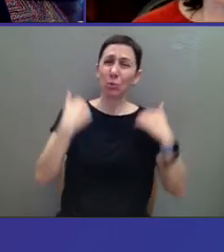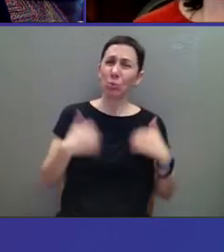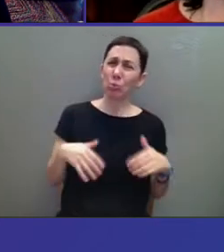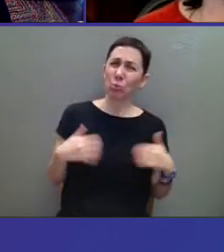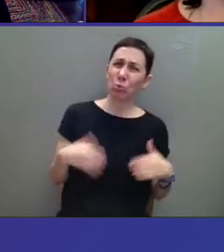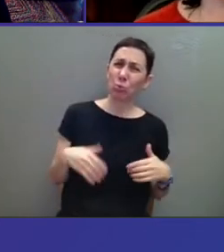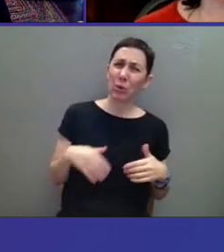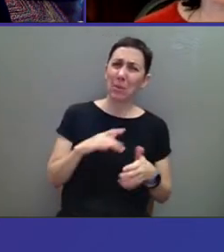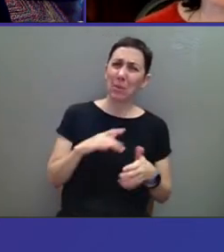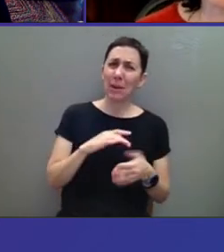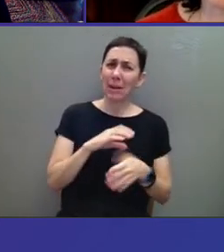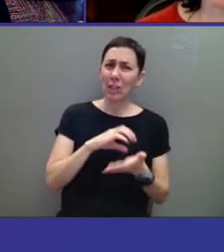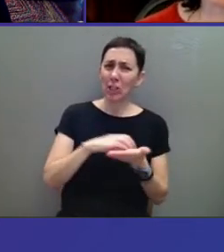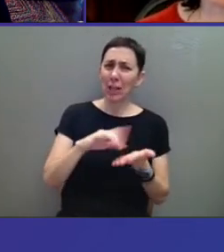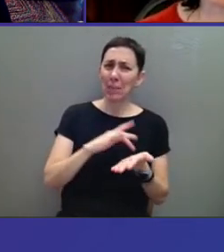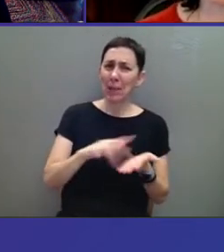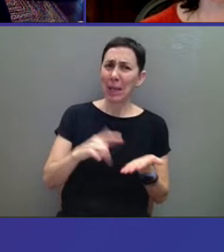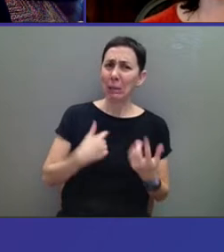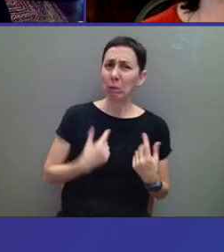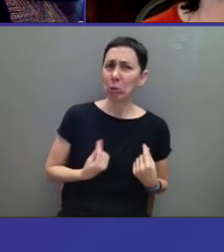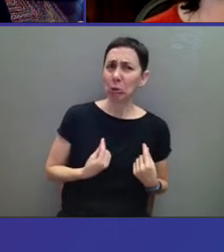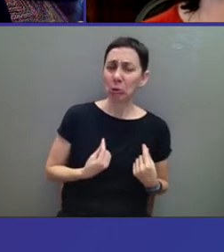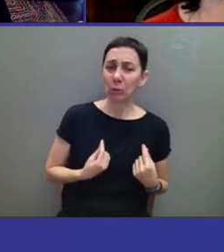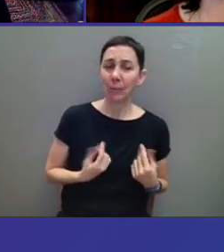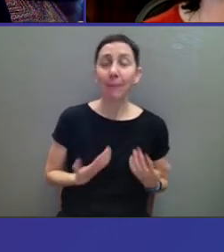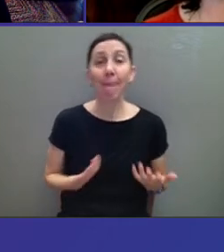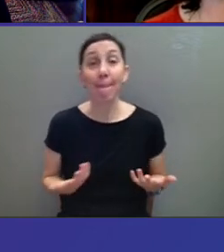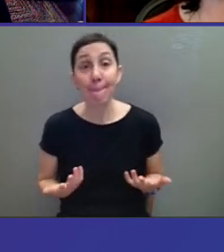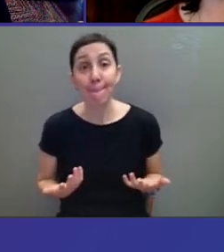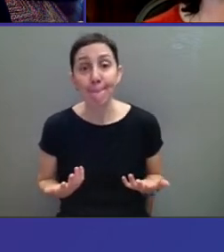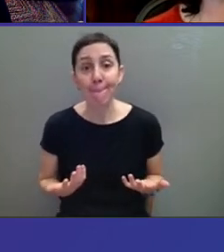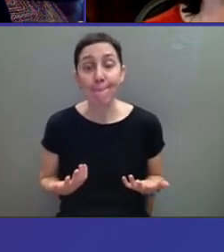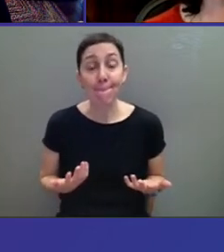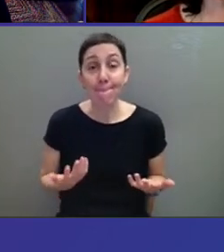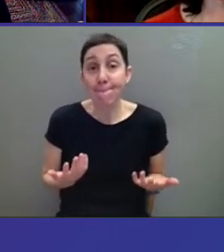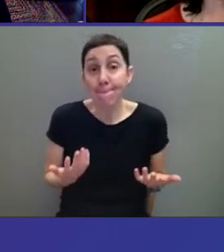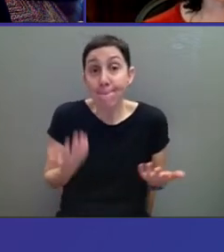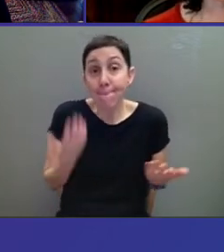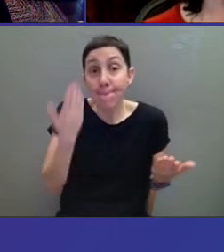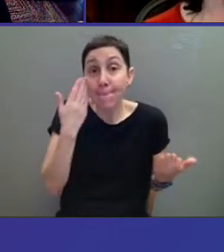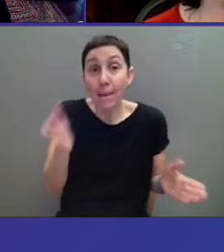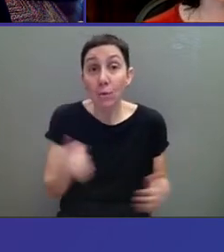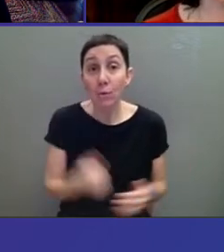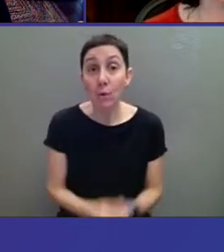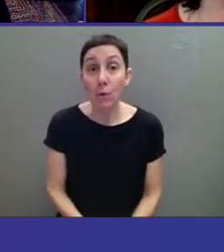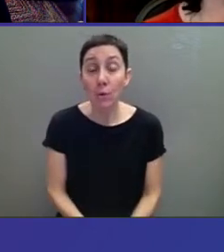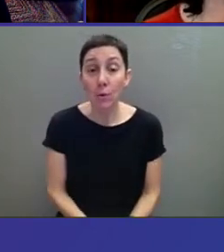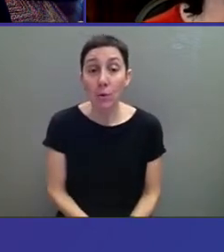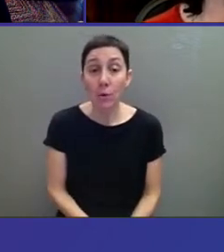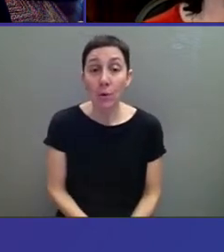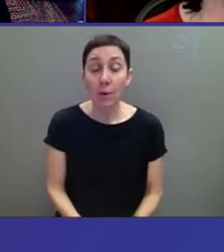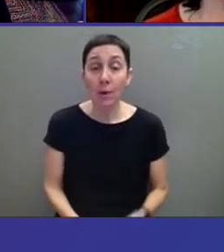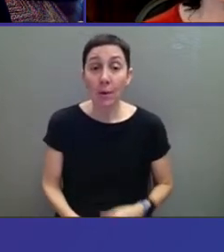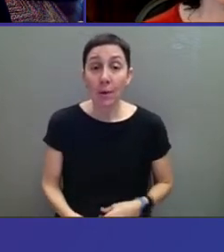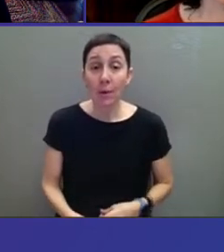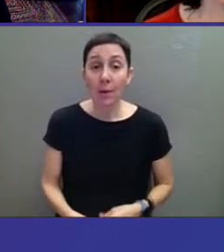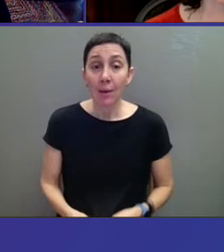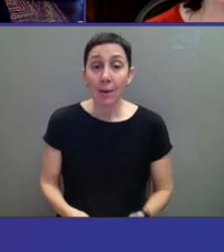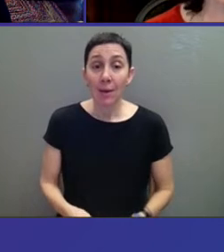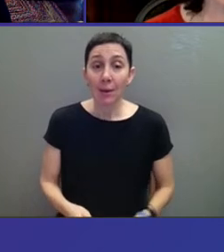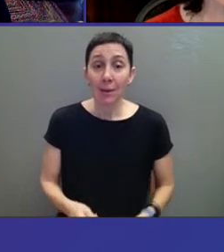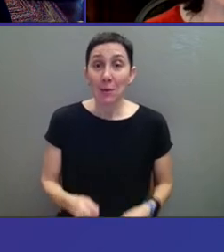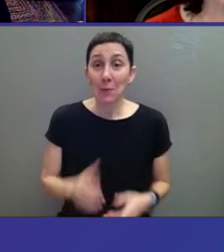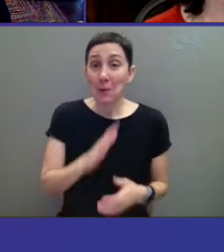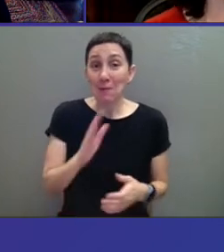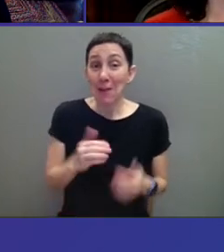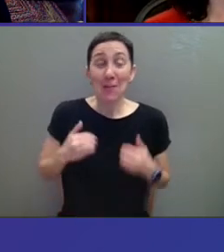because the real answer is, I don't know. I don't think that's ever been